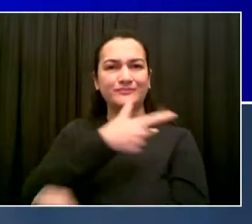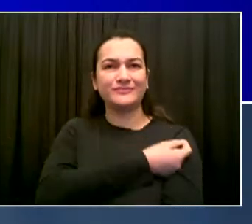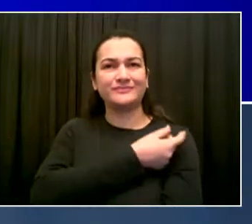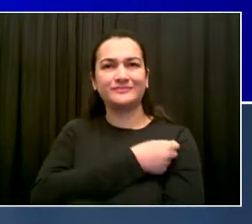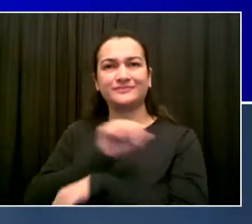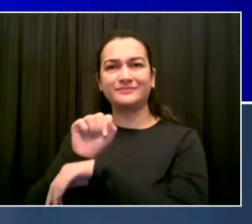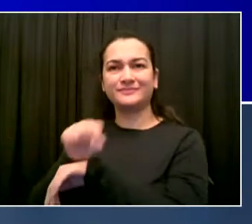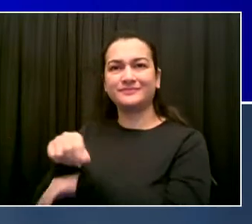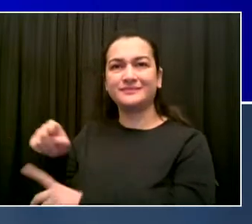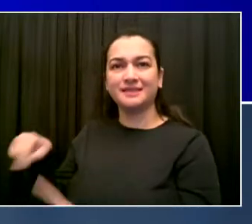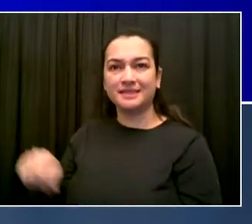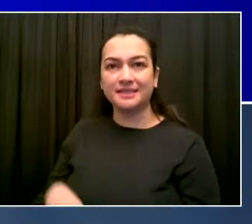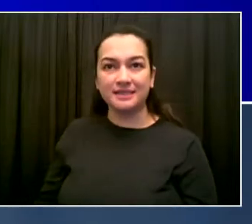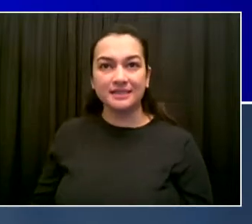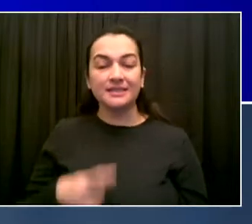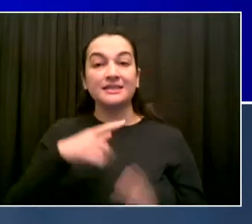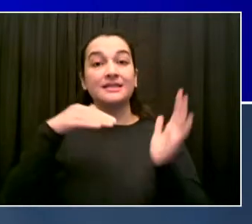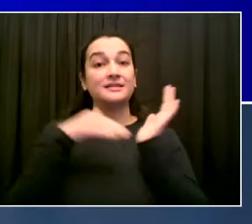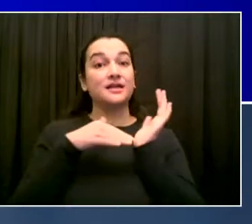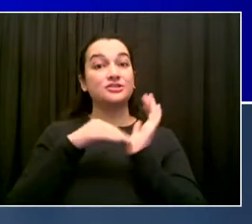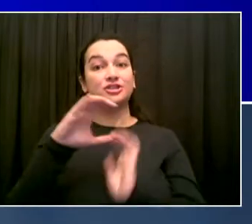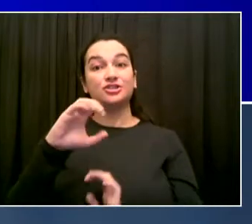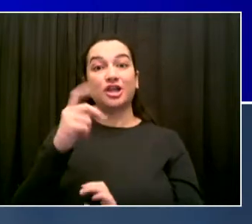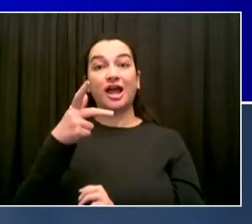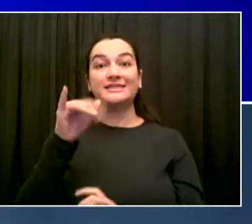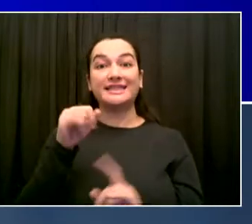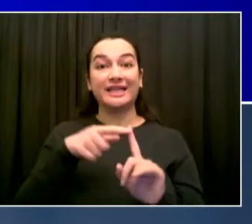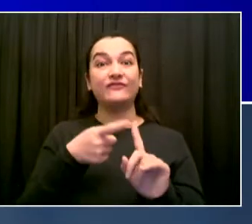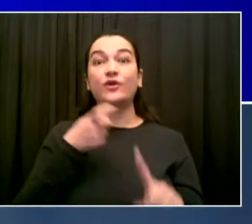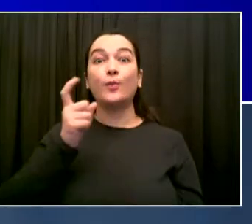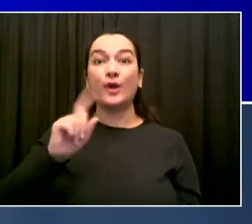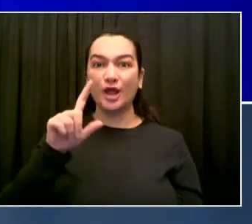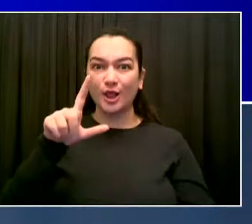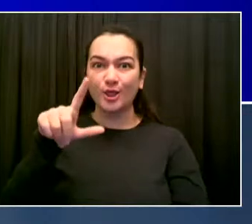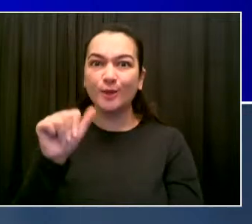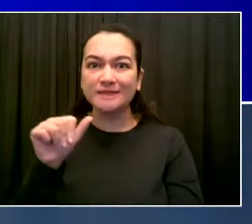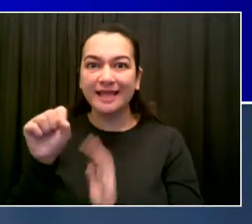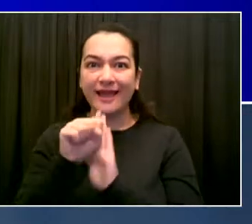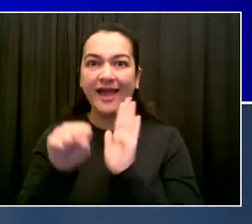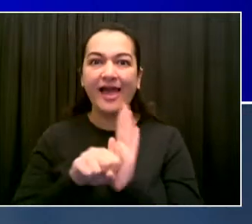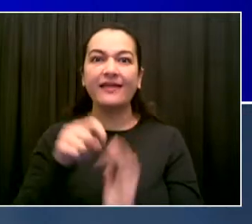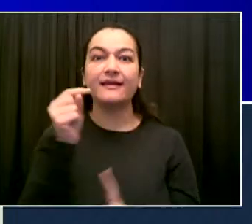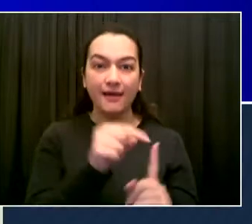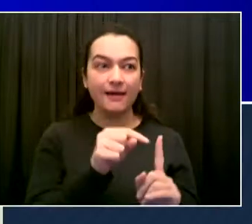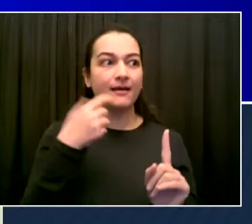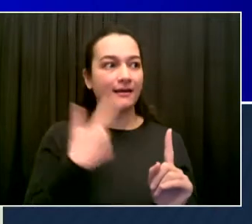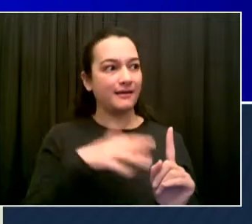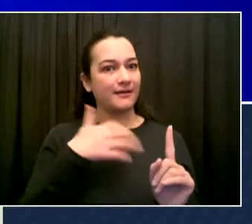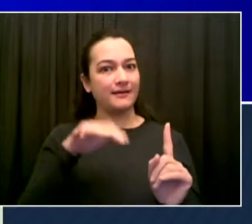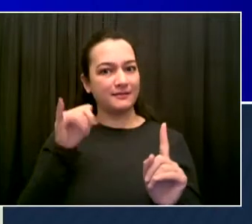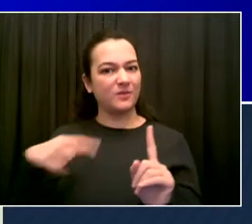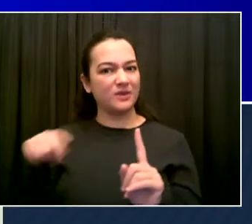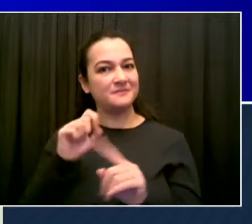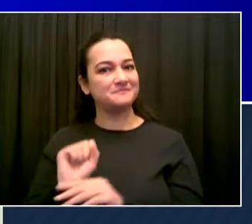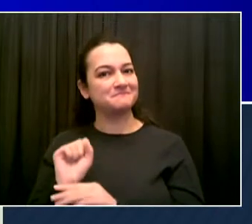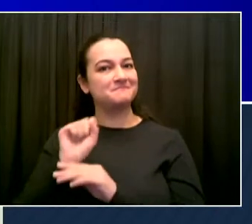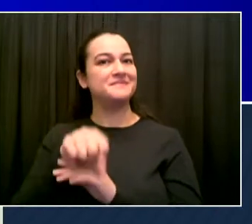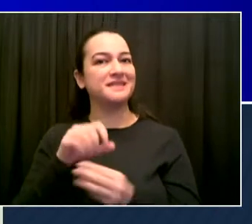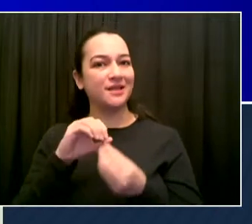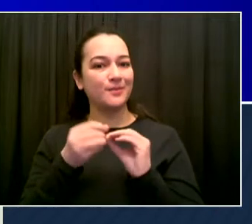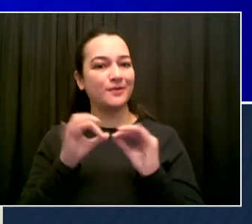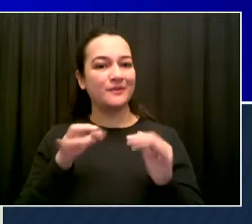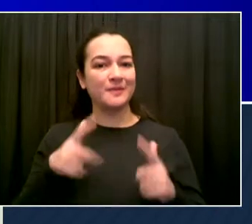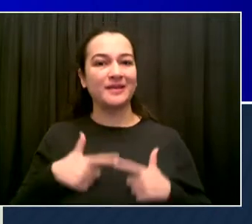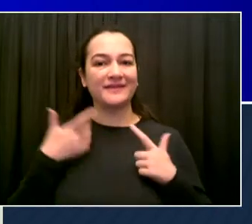everyone, we're really focused on our seniors. Dr. Choksi, Dr. Varma, our whole team said at the very beginning, the number one